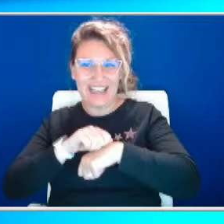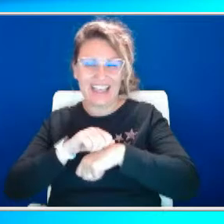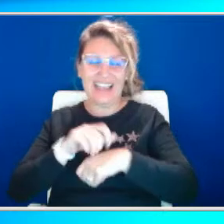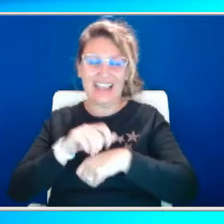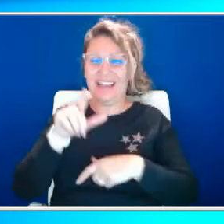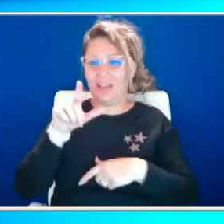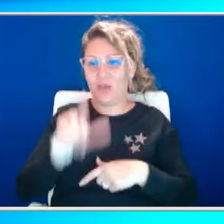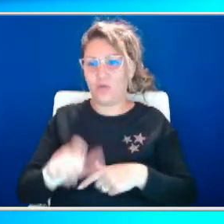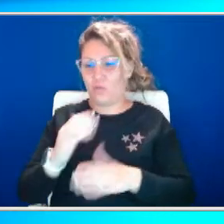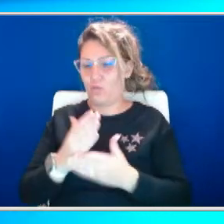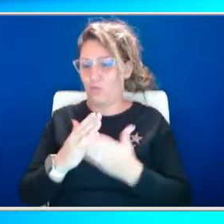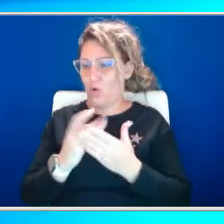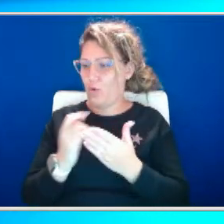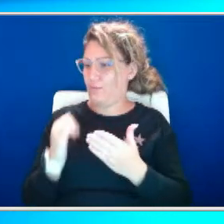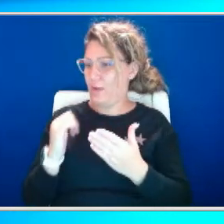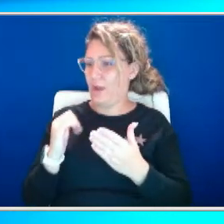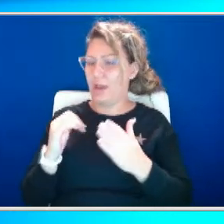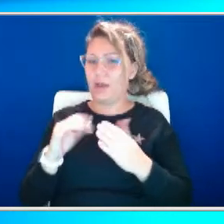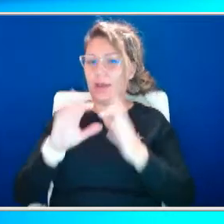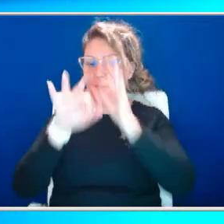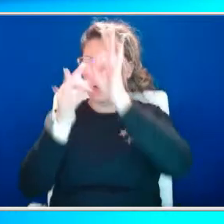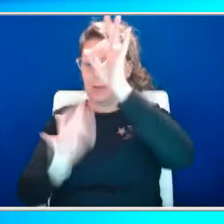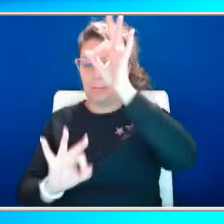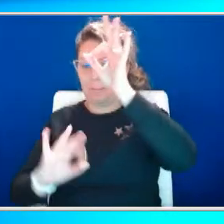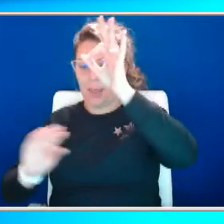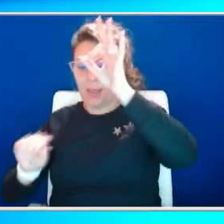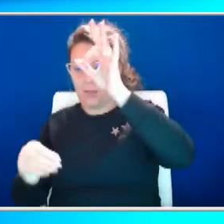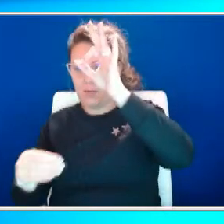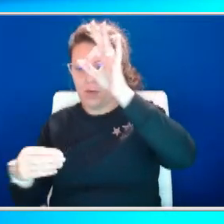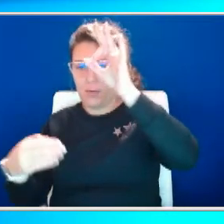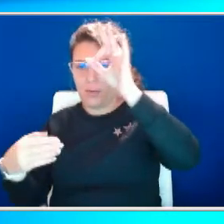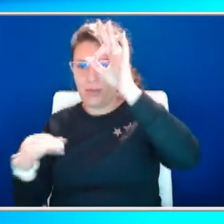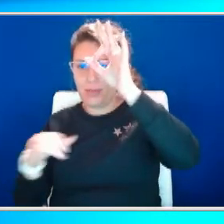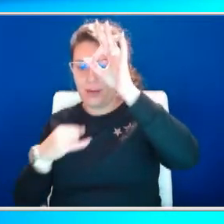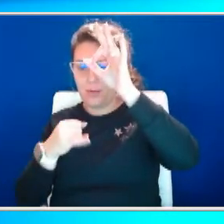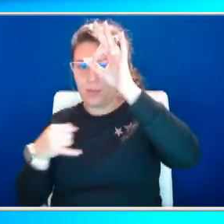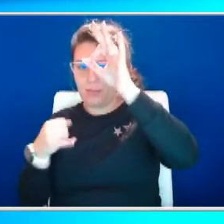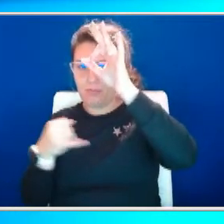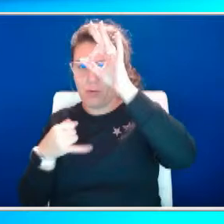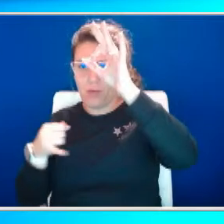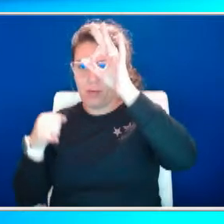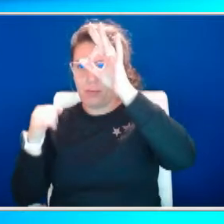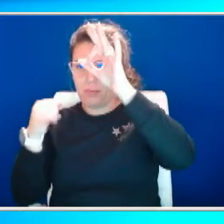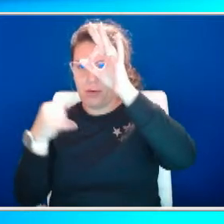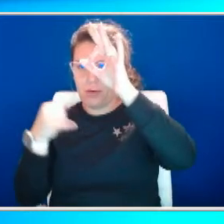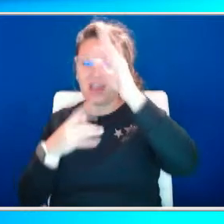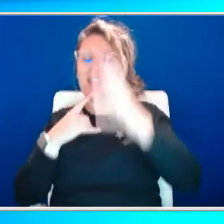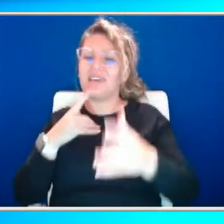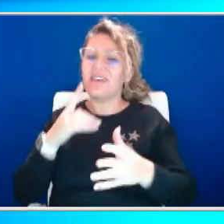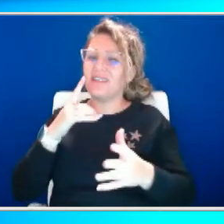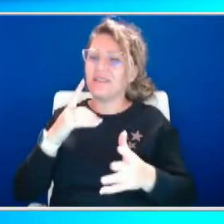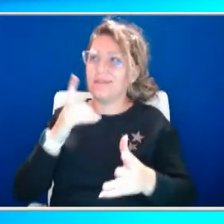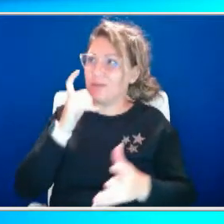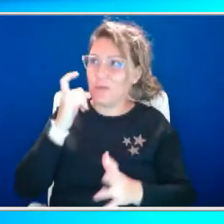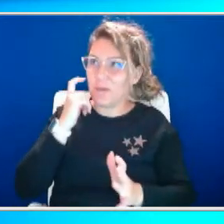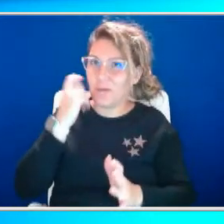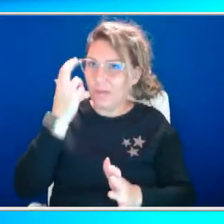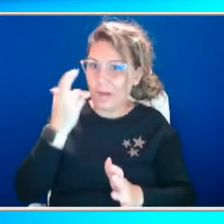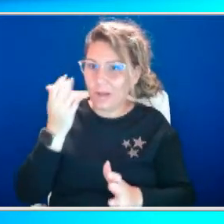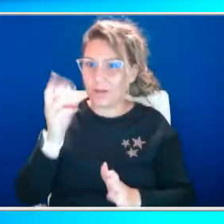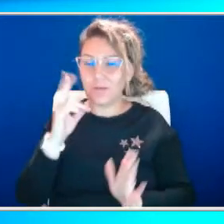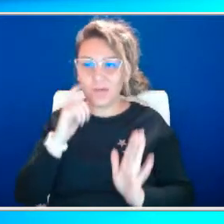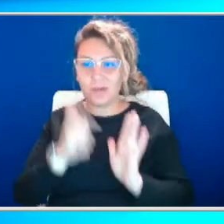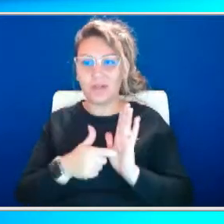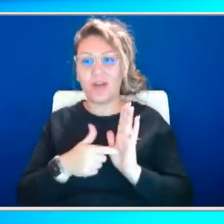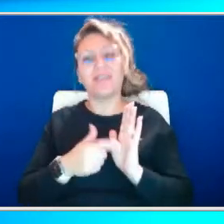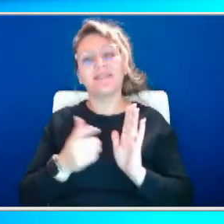back or in the side of part of the back, and we implant it in that area. Typically patients won't really notice or realize that the implant's there. We usually can find a comfortable